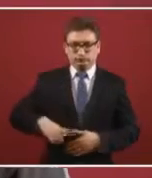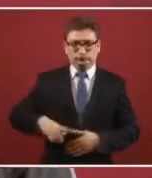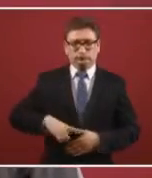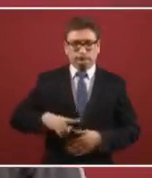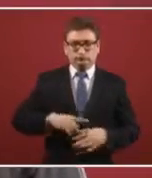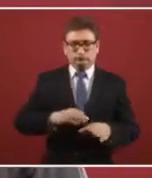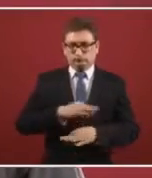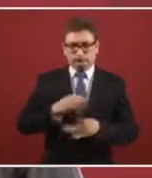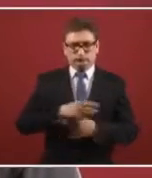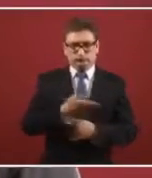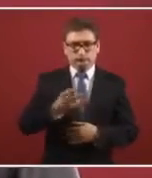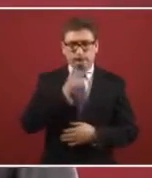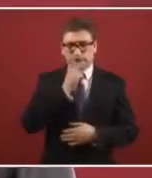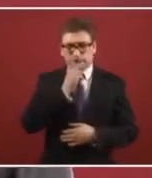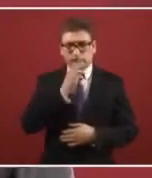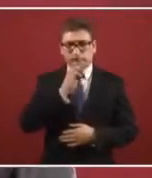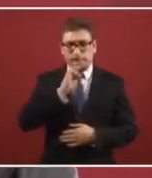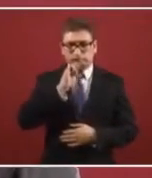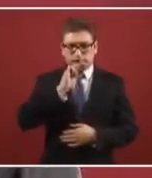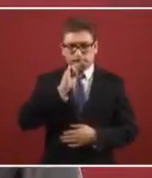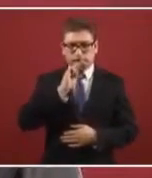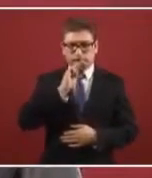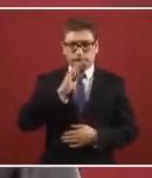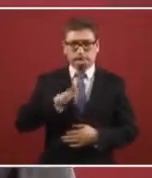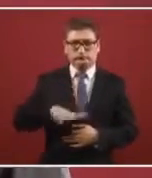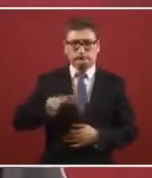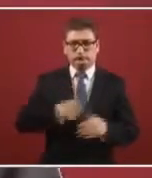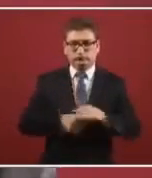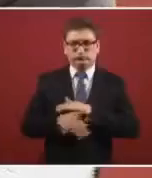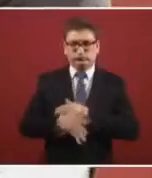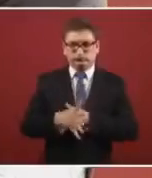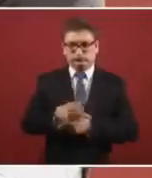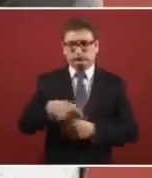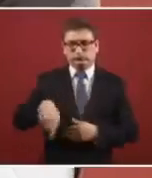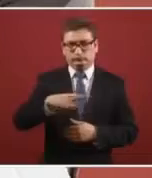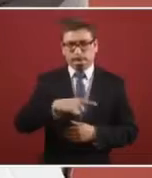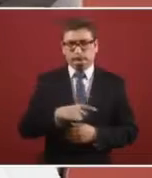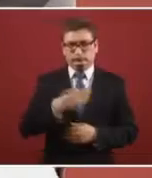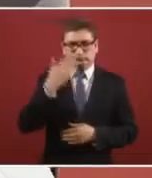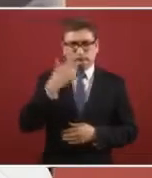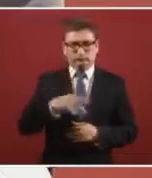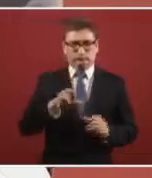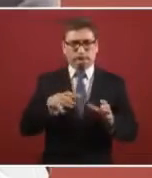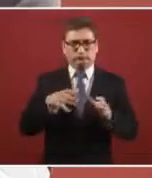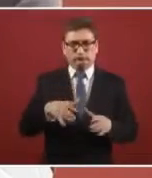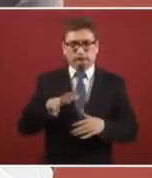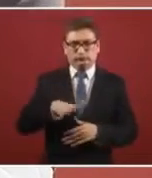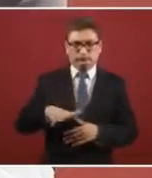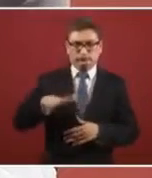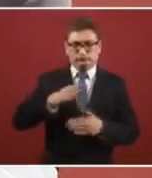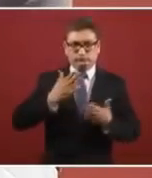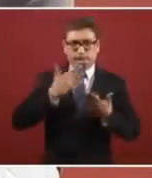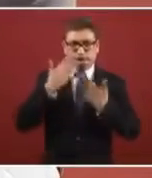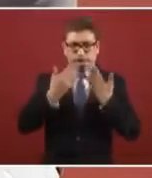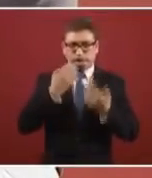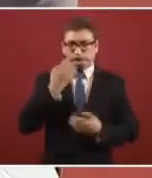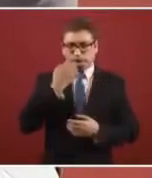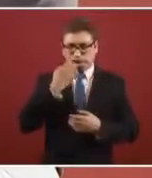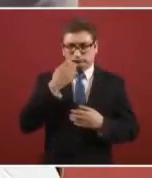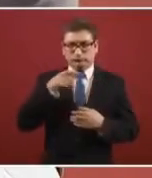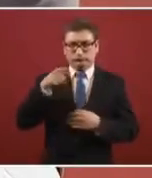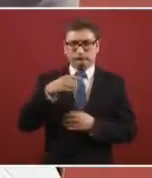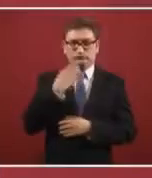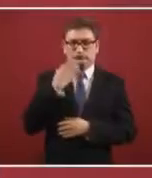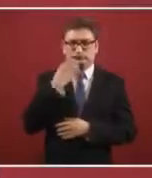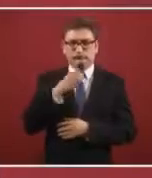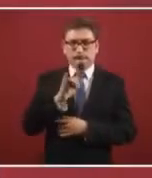I want to let you know the commitment of the government and the community